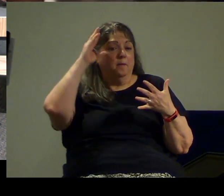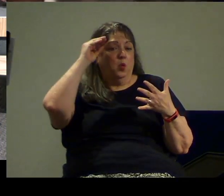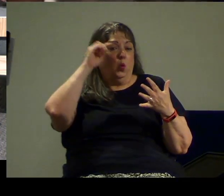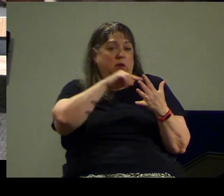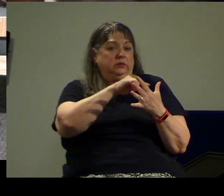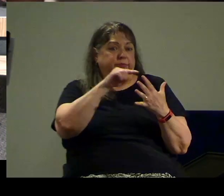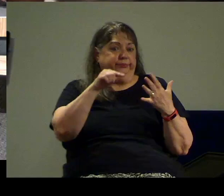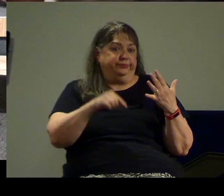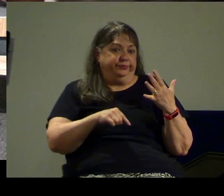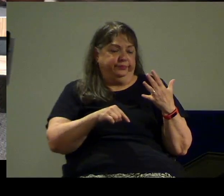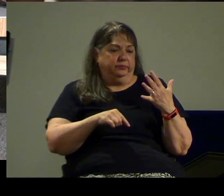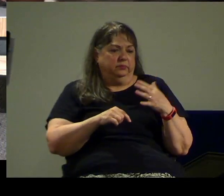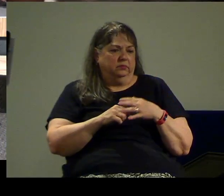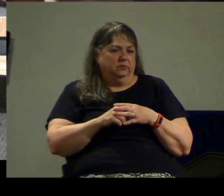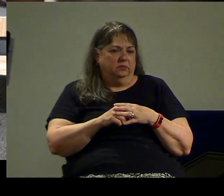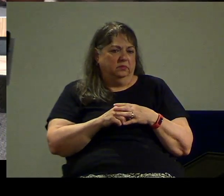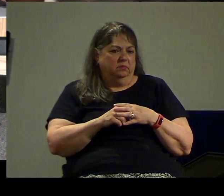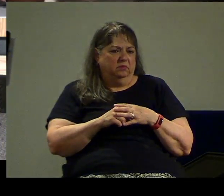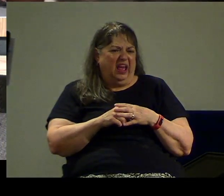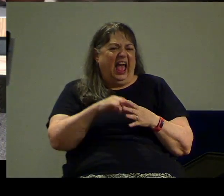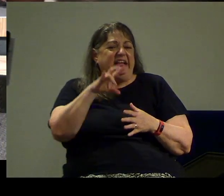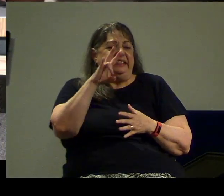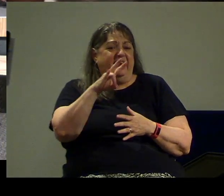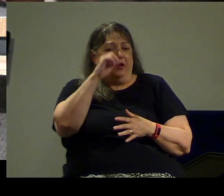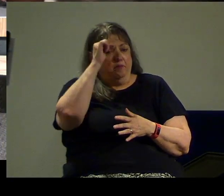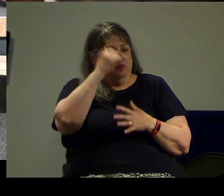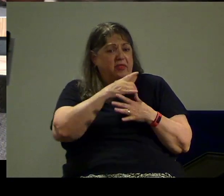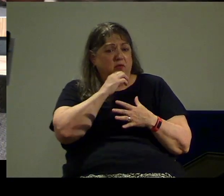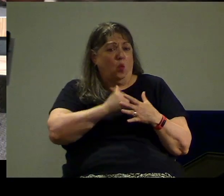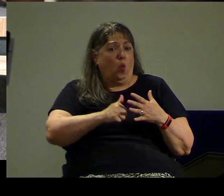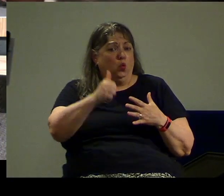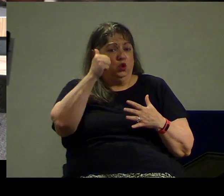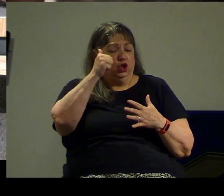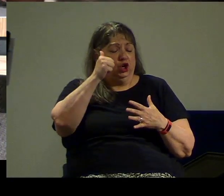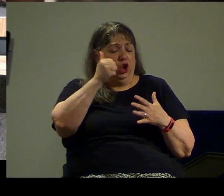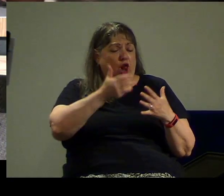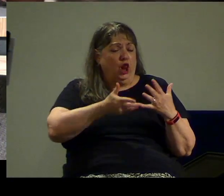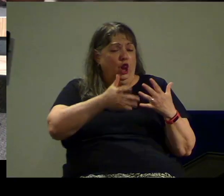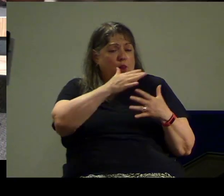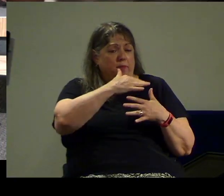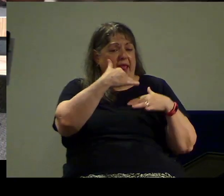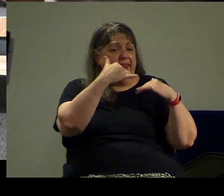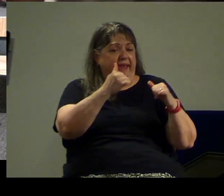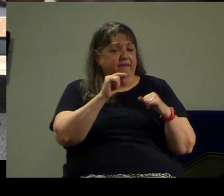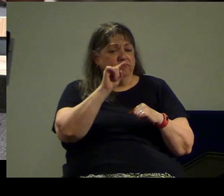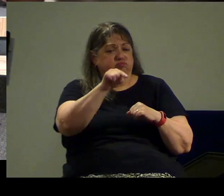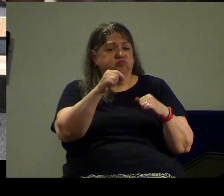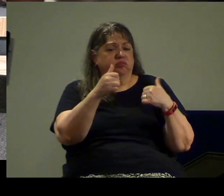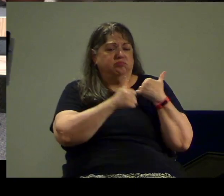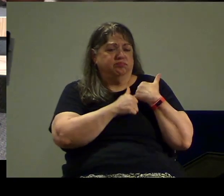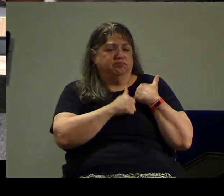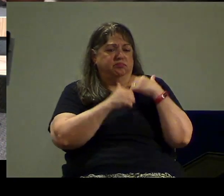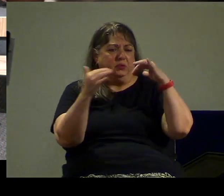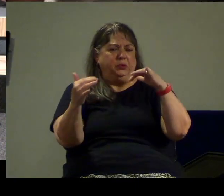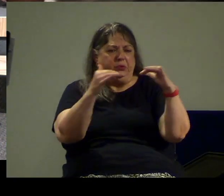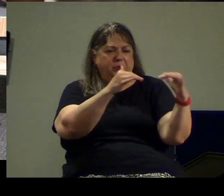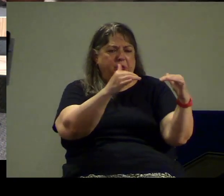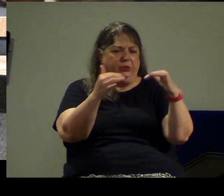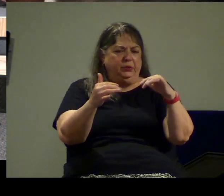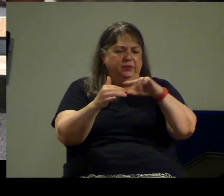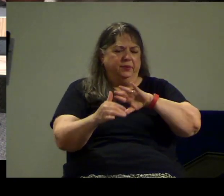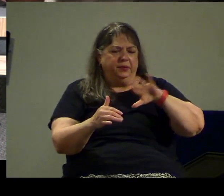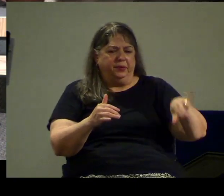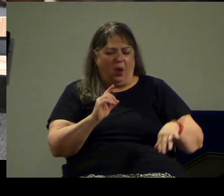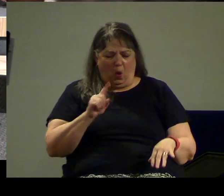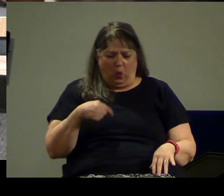left home with the sheep. And David was praising God. And the father said, go, bring this bread and cheese, whatever